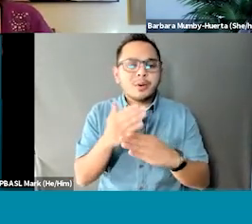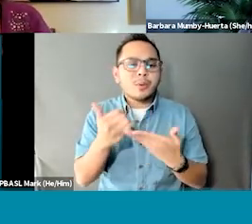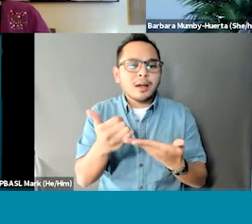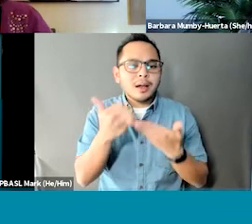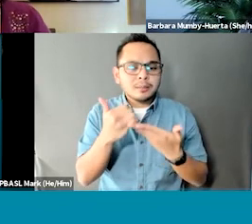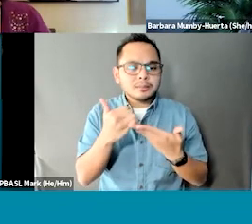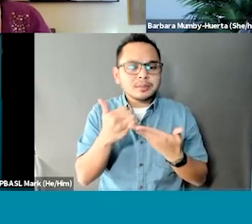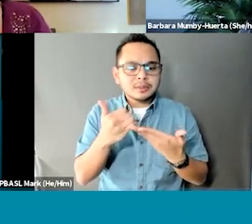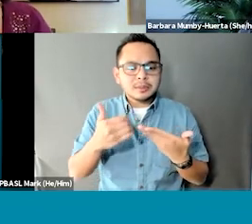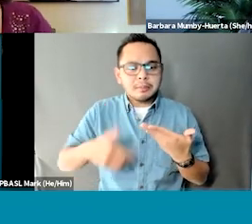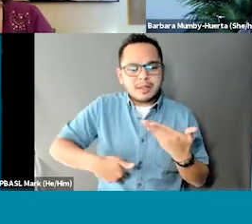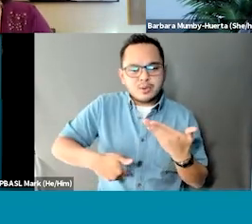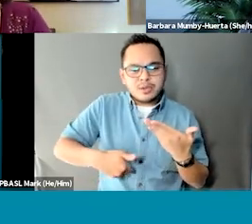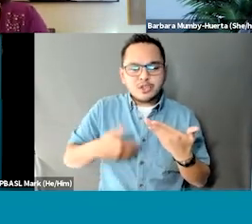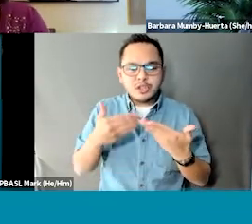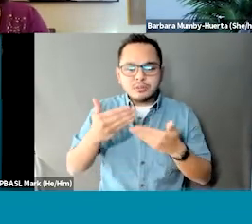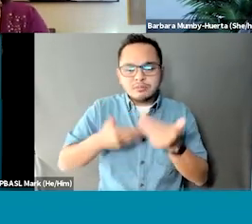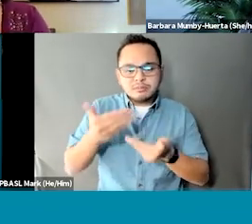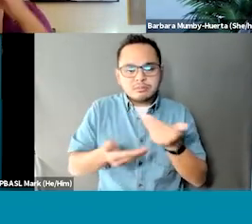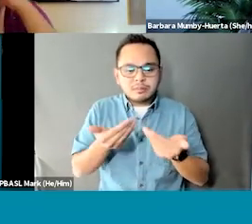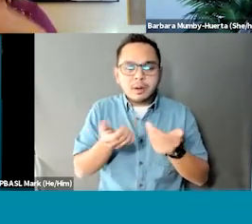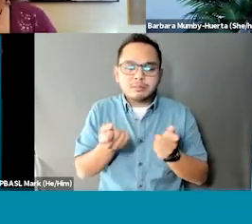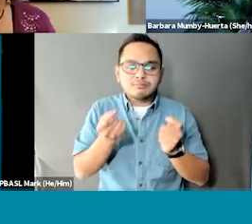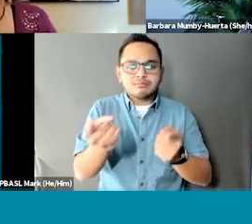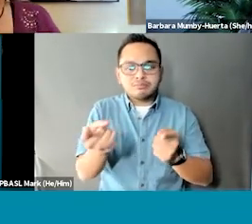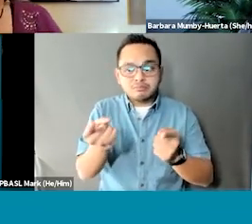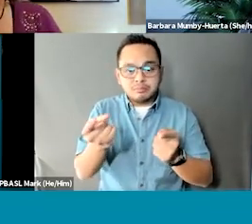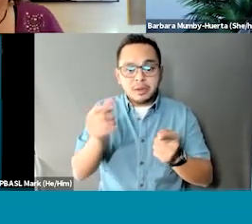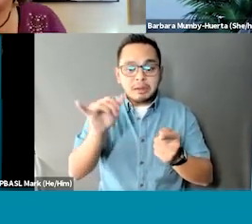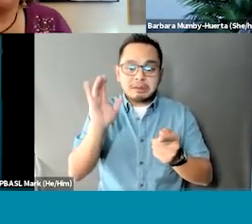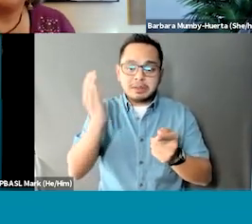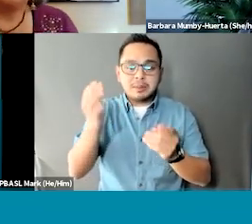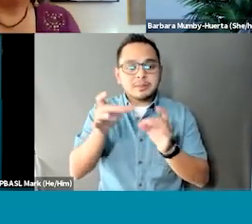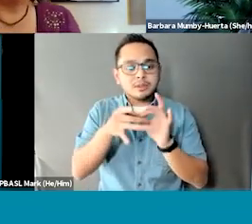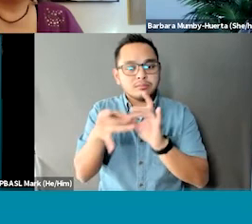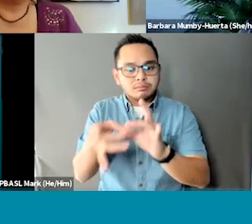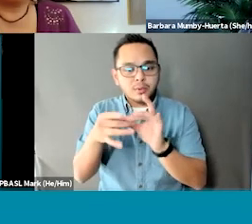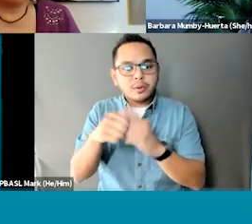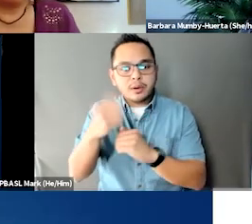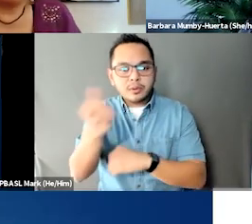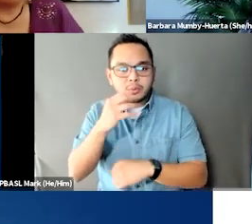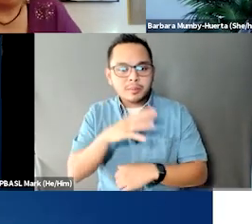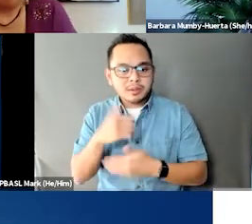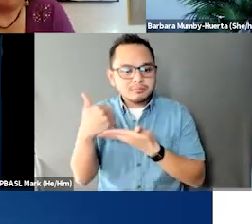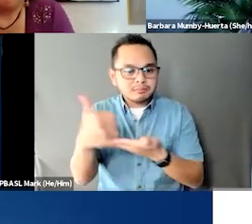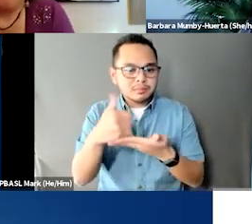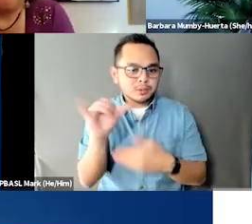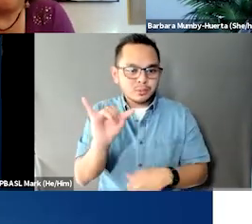and what has worked for me and has been starting to work for other women as well. Next slide.